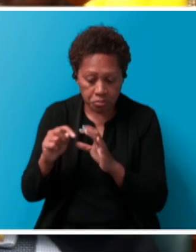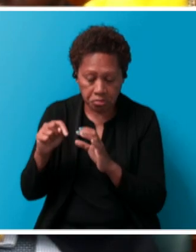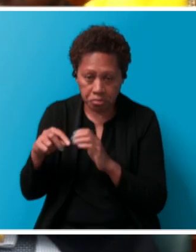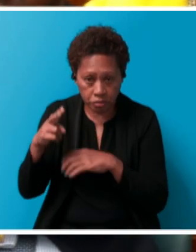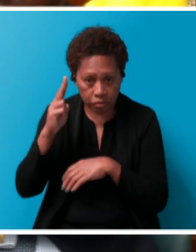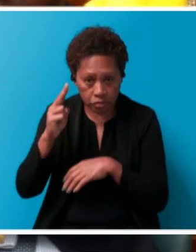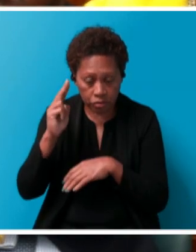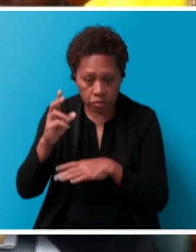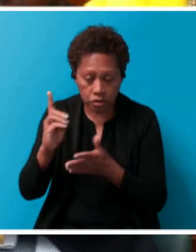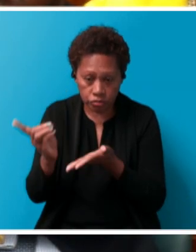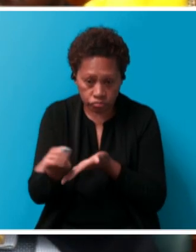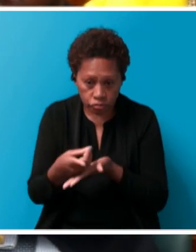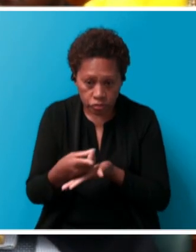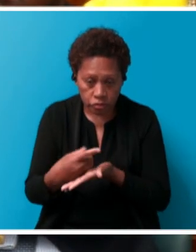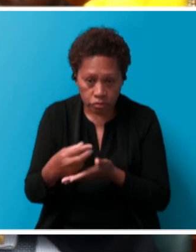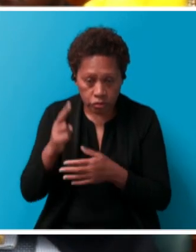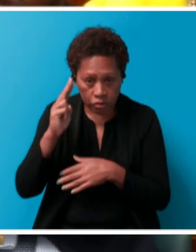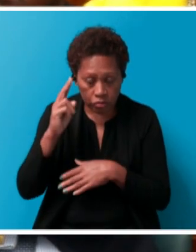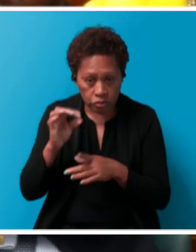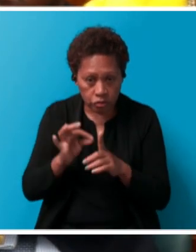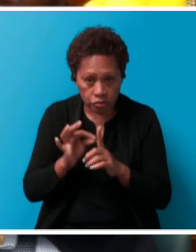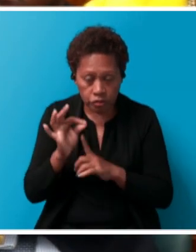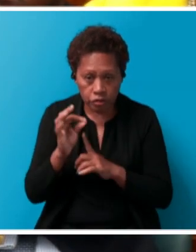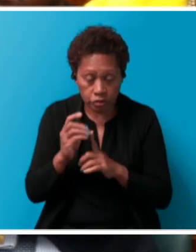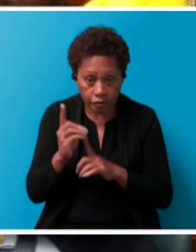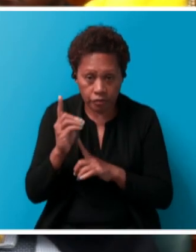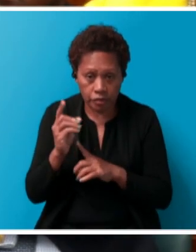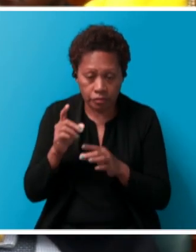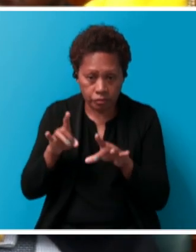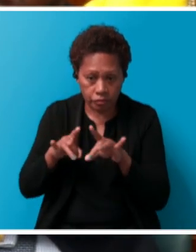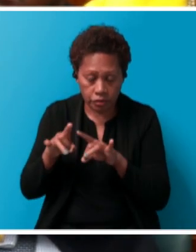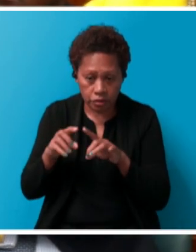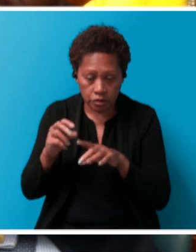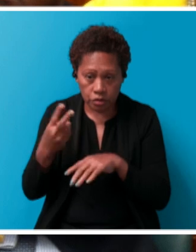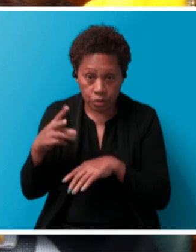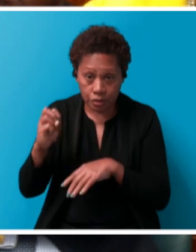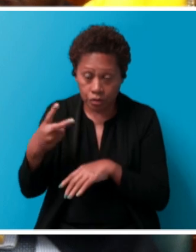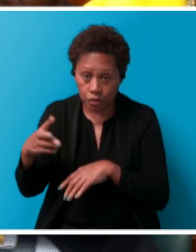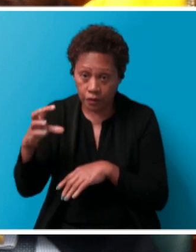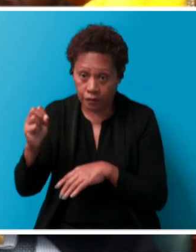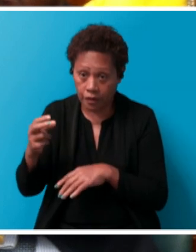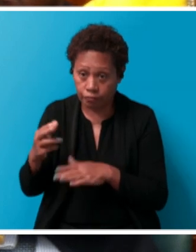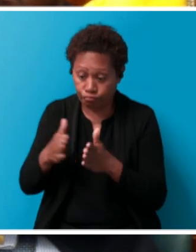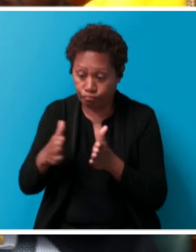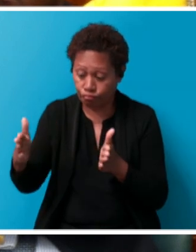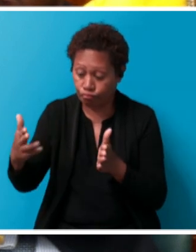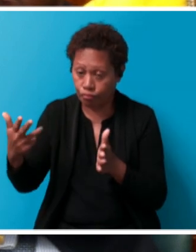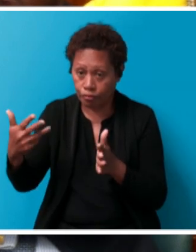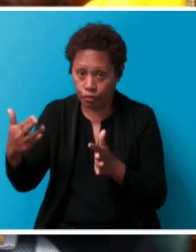planning documents, such as the National Development Plan 2025 to 2029, Vision